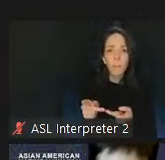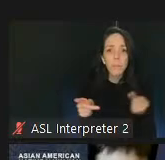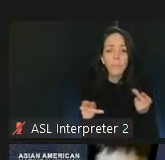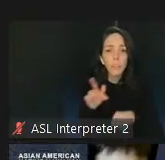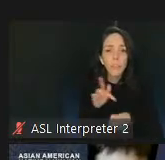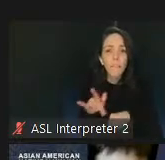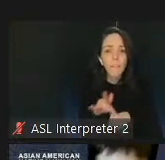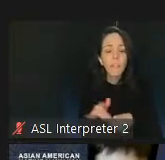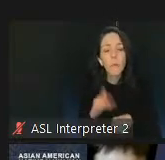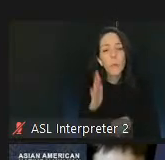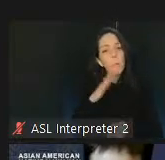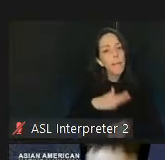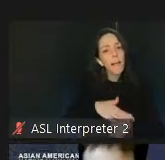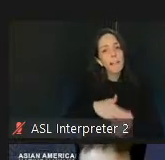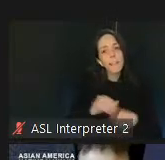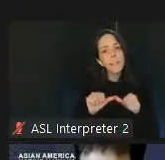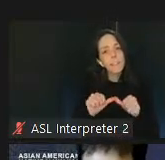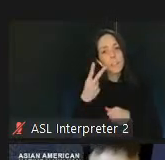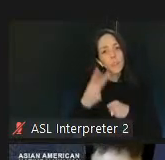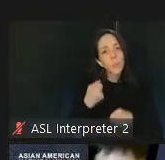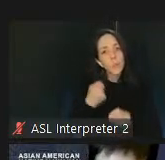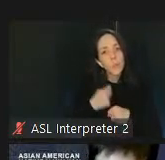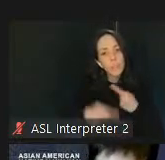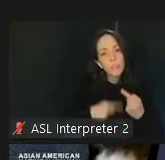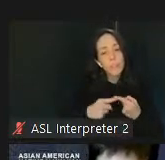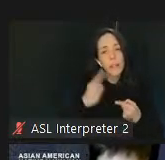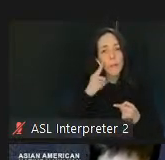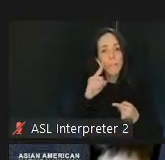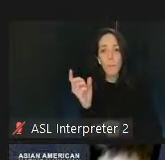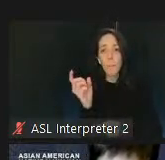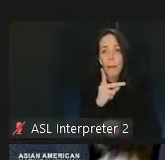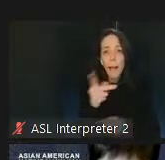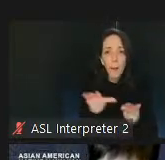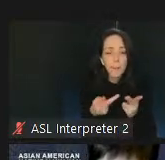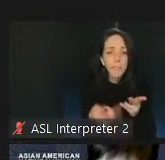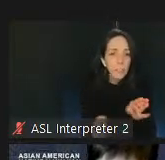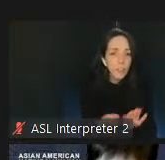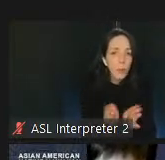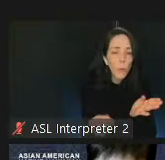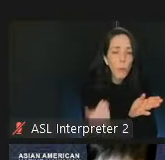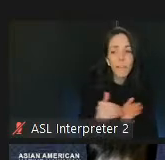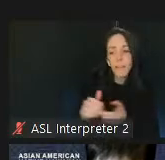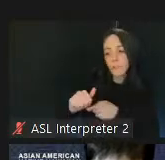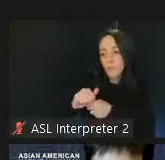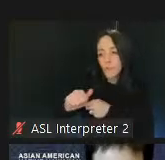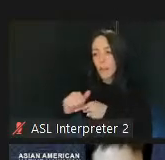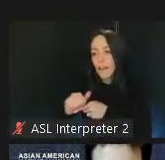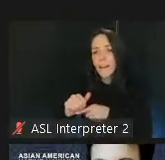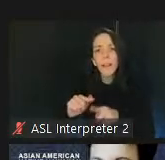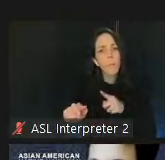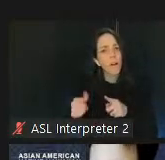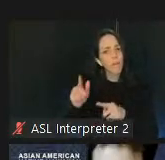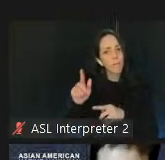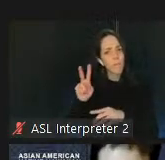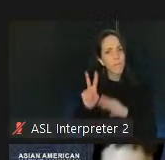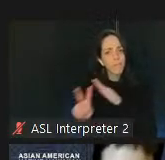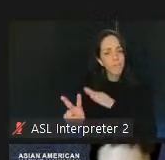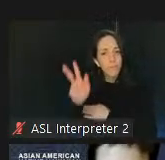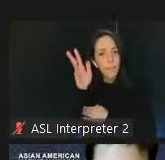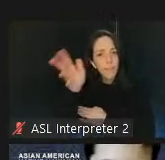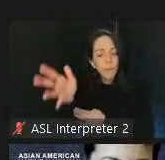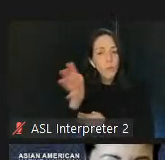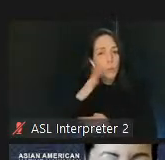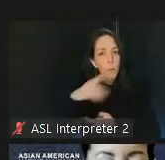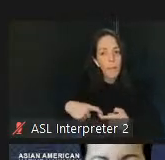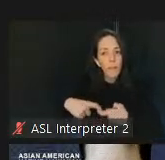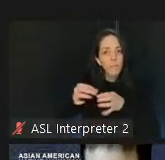back up and running. So that the impact of that is not only just short-term, but long-term. And also if some of this has to do